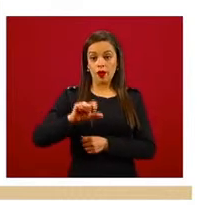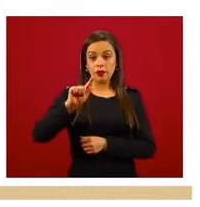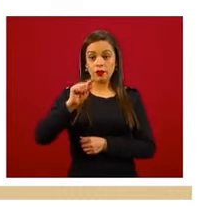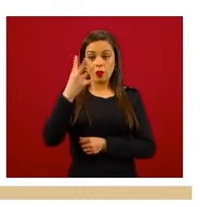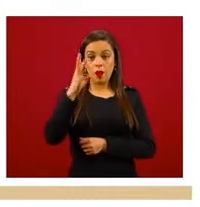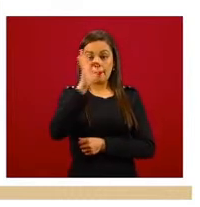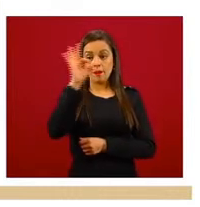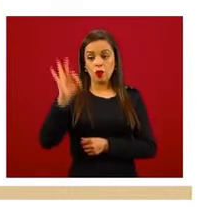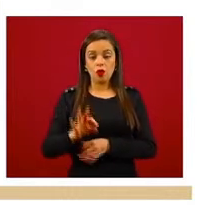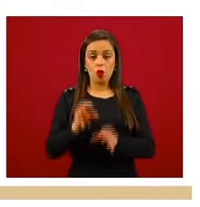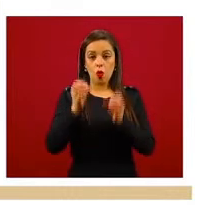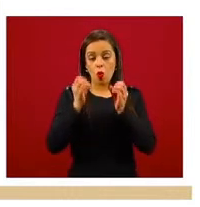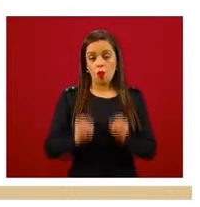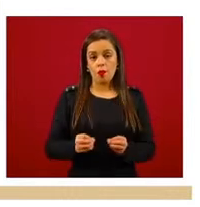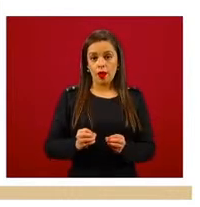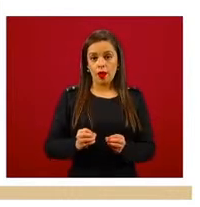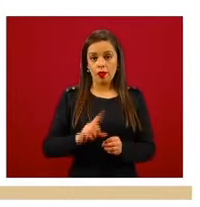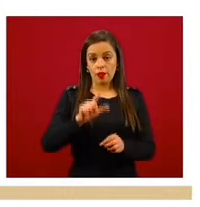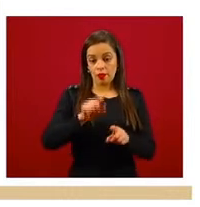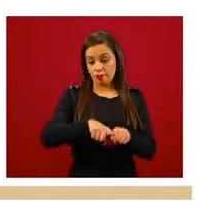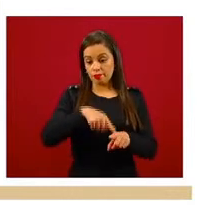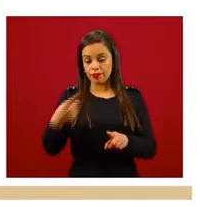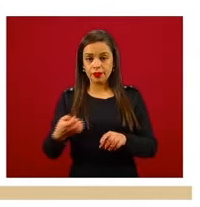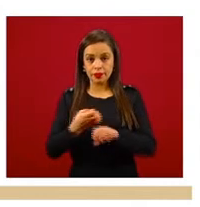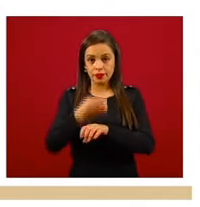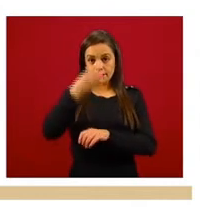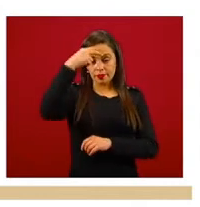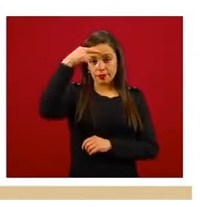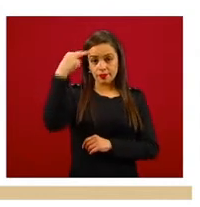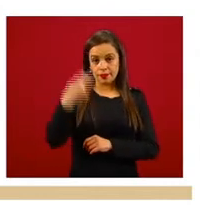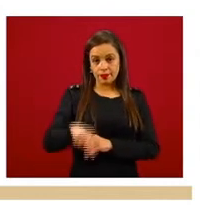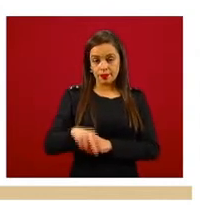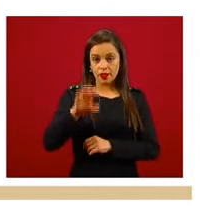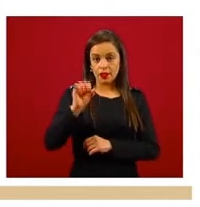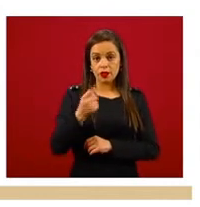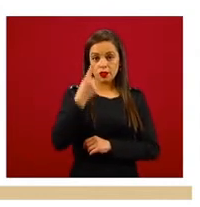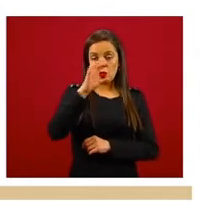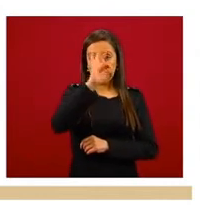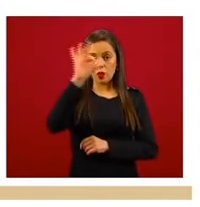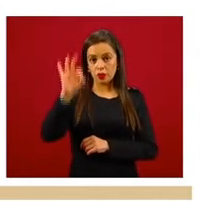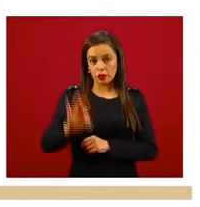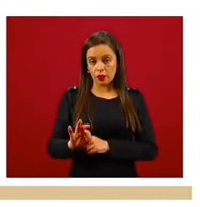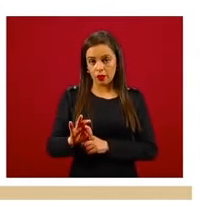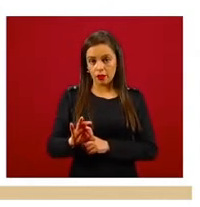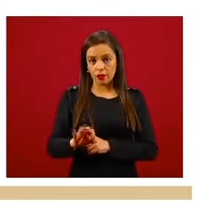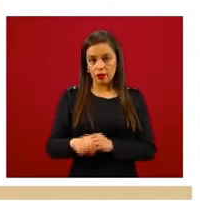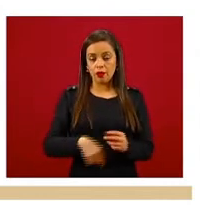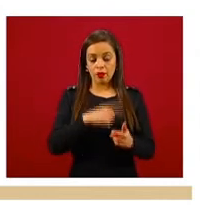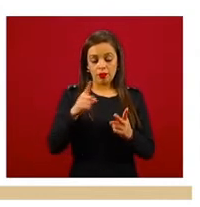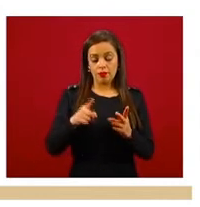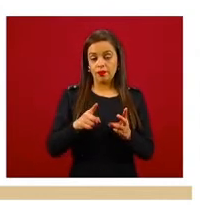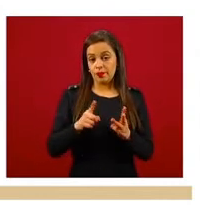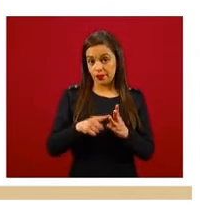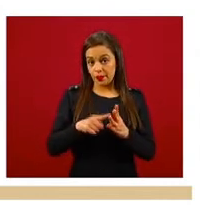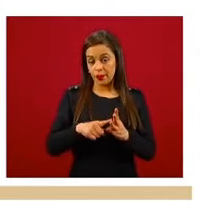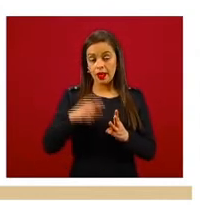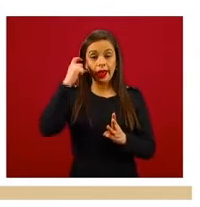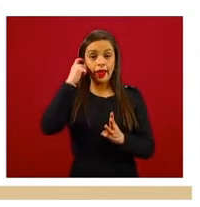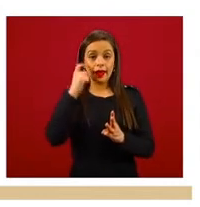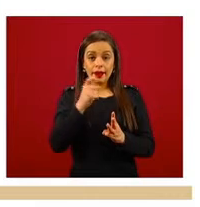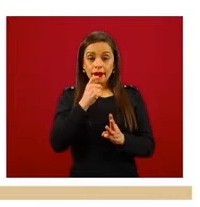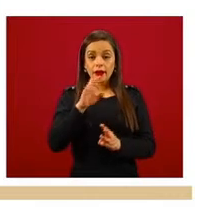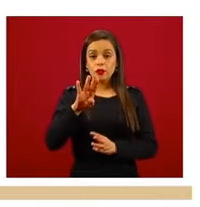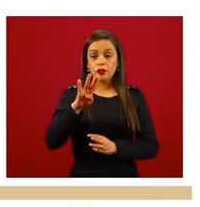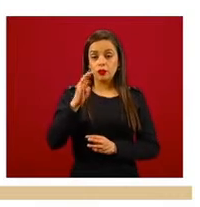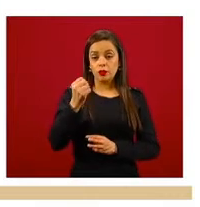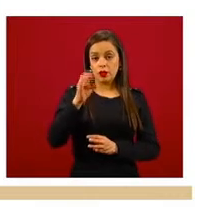occupancy increase by 74%, followed by the state of Mexico on 61%,